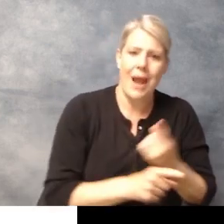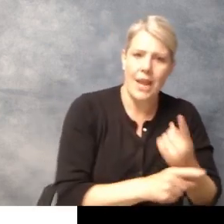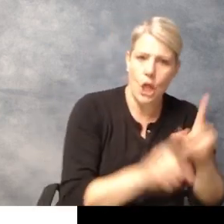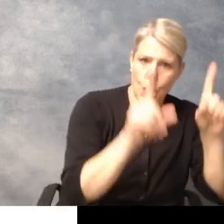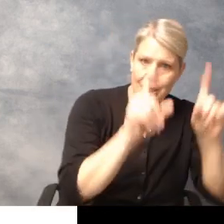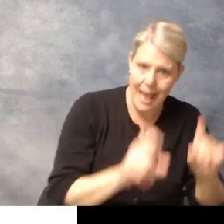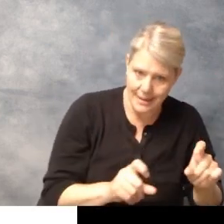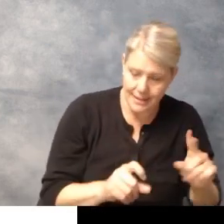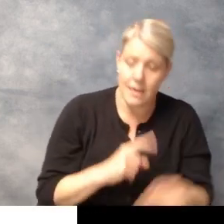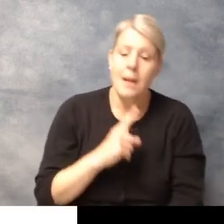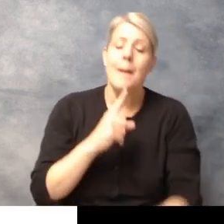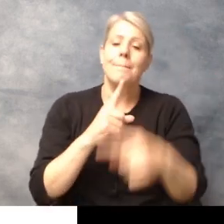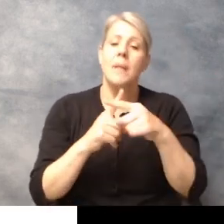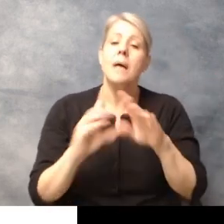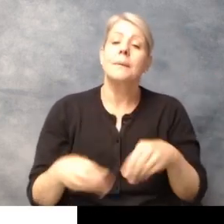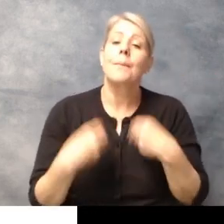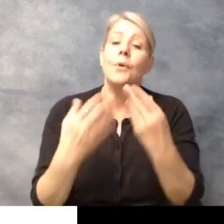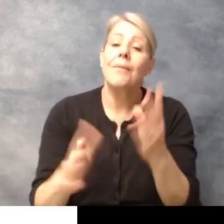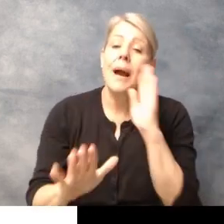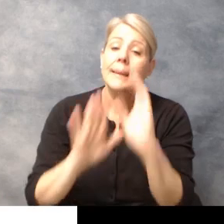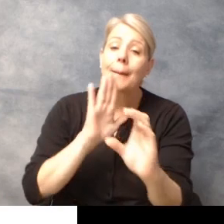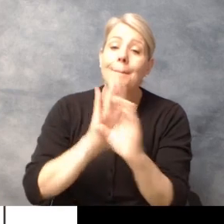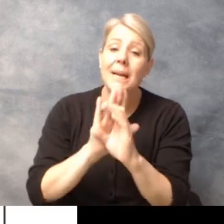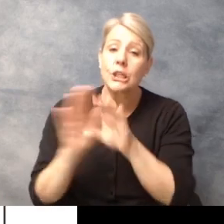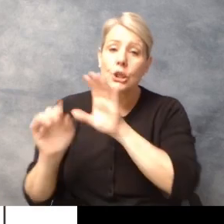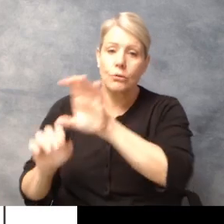It also comes with a picture board.